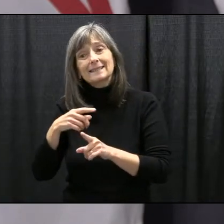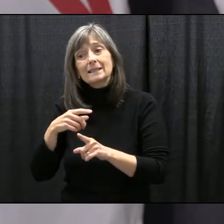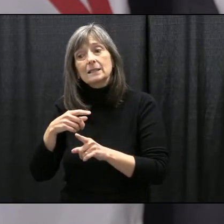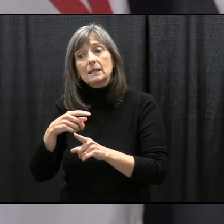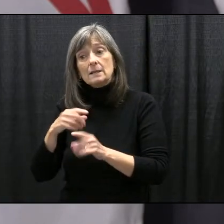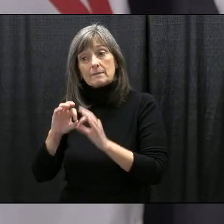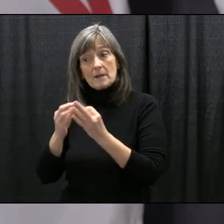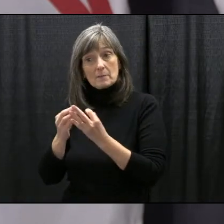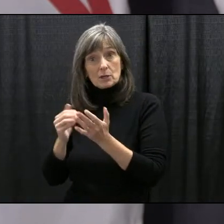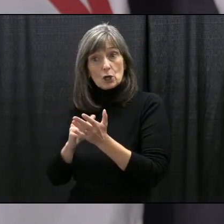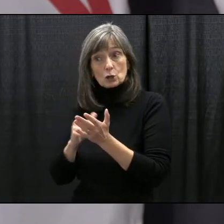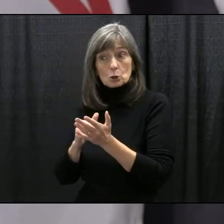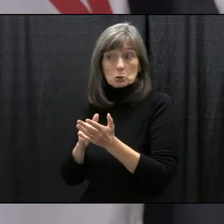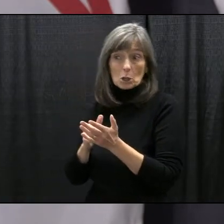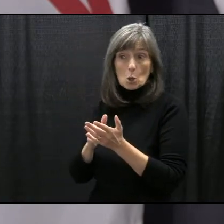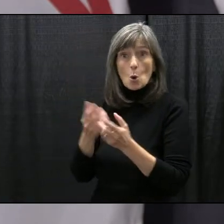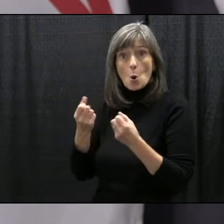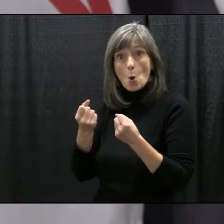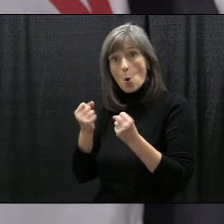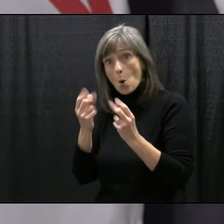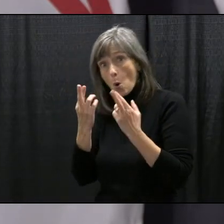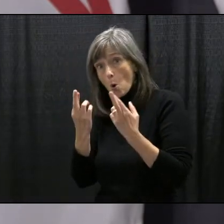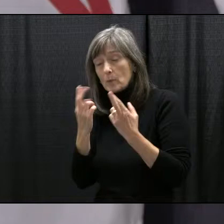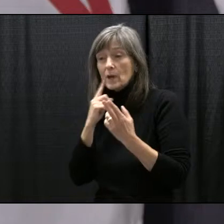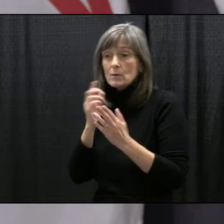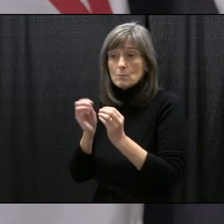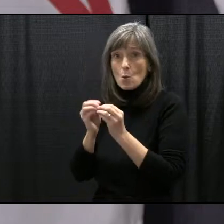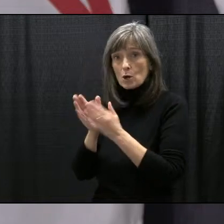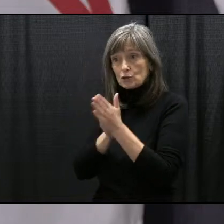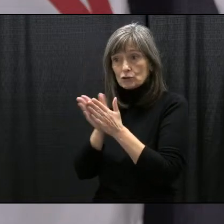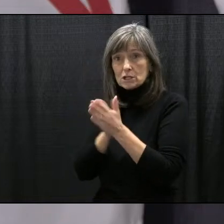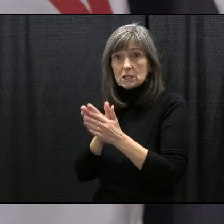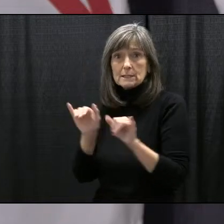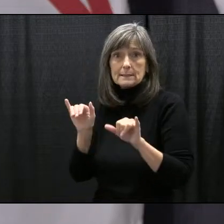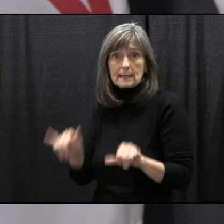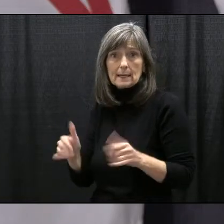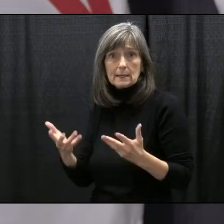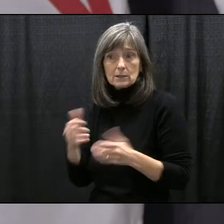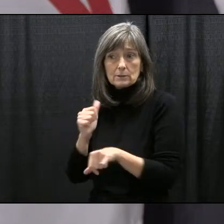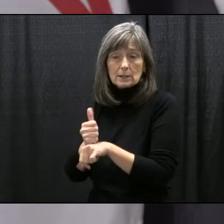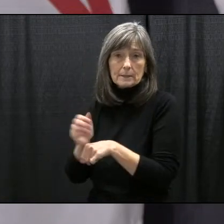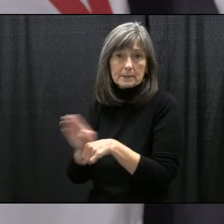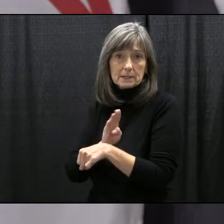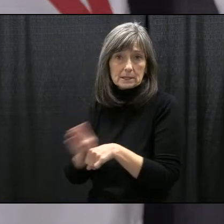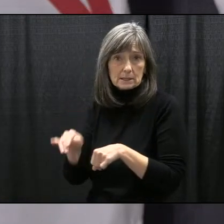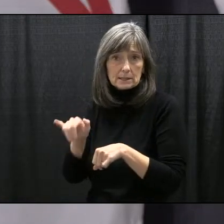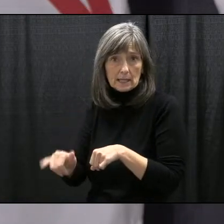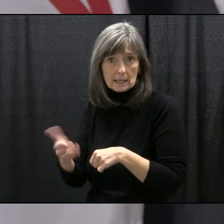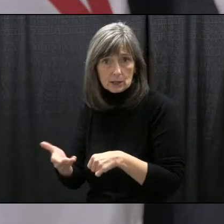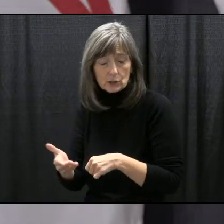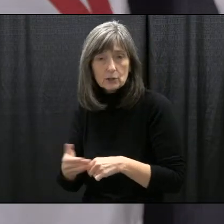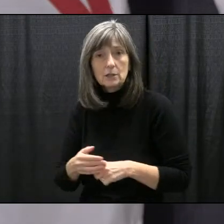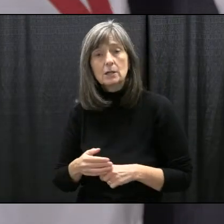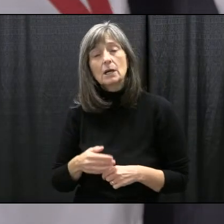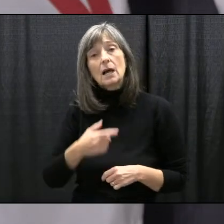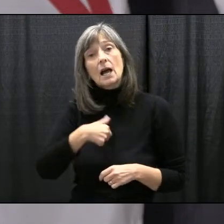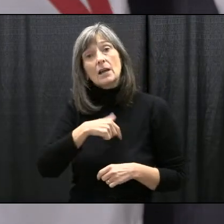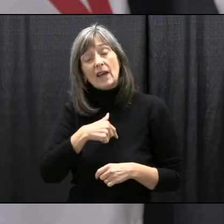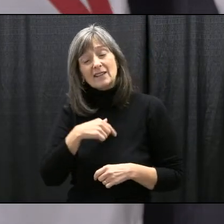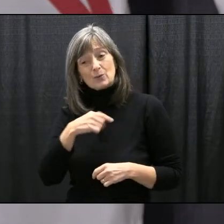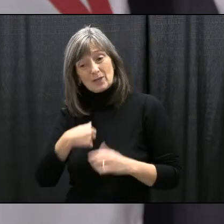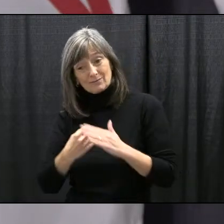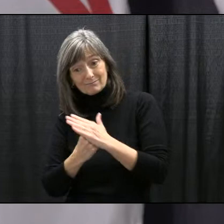family physicians to establish a practice here. This is the foundation that will support the